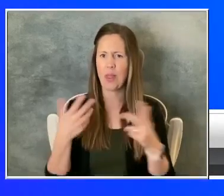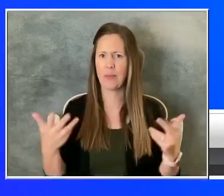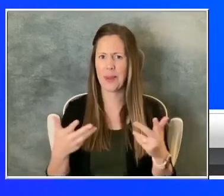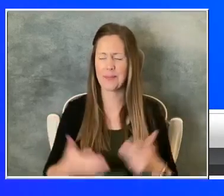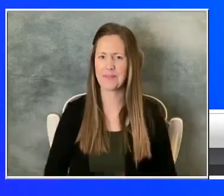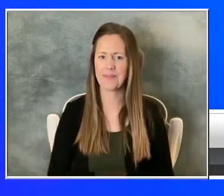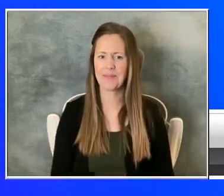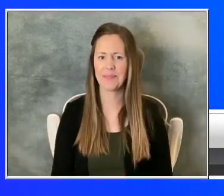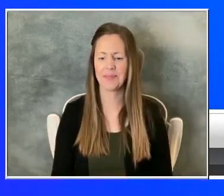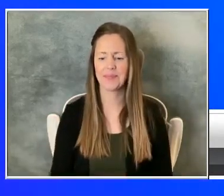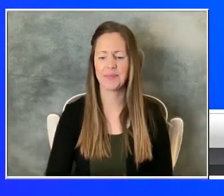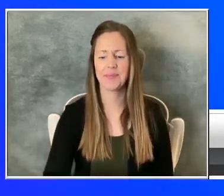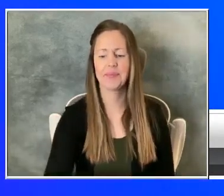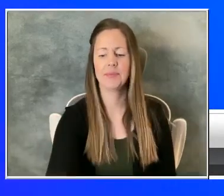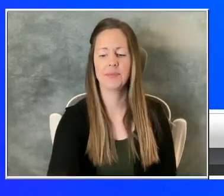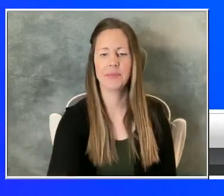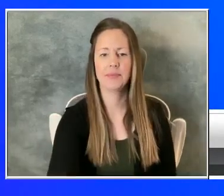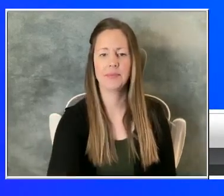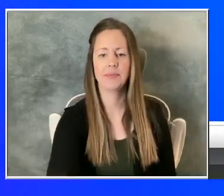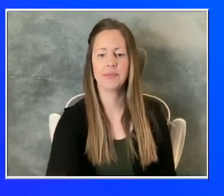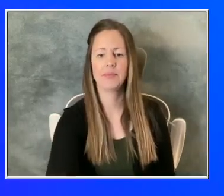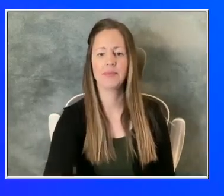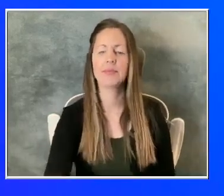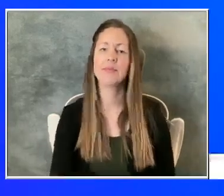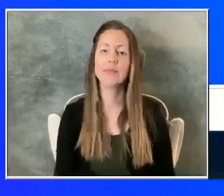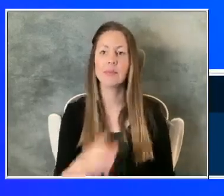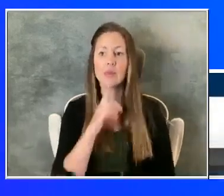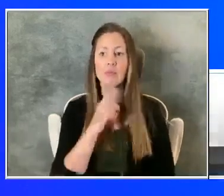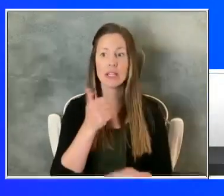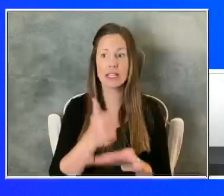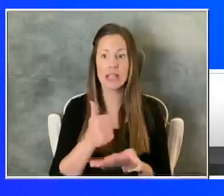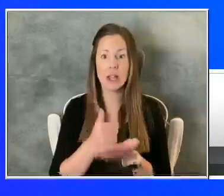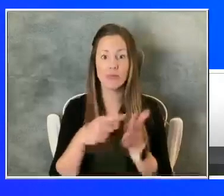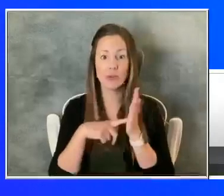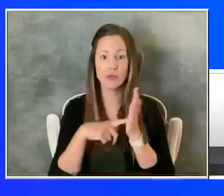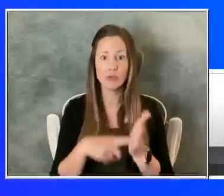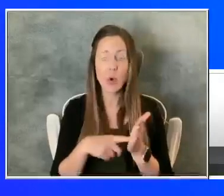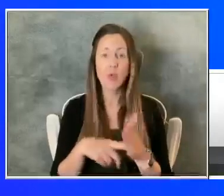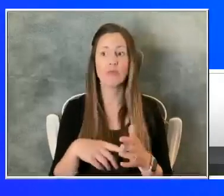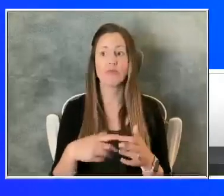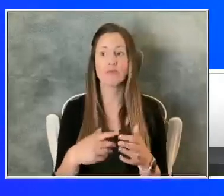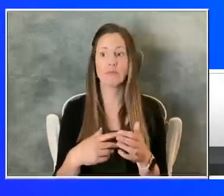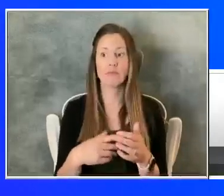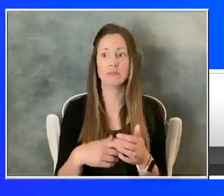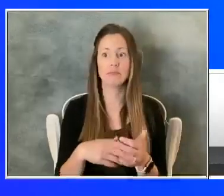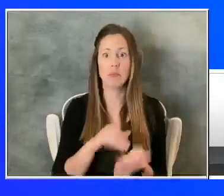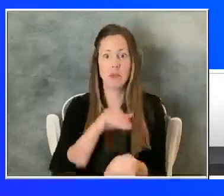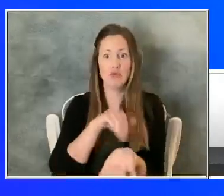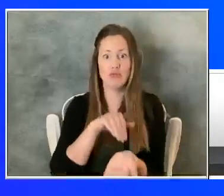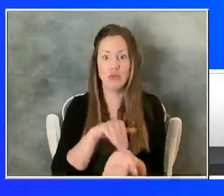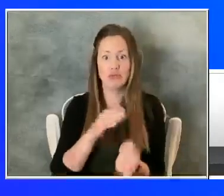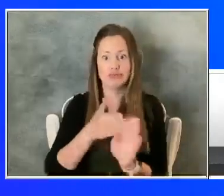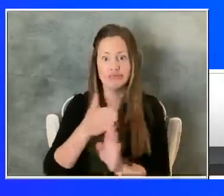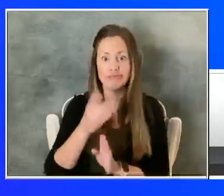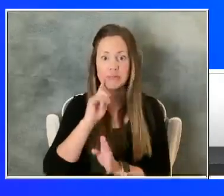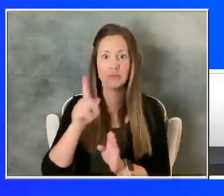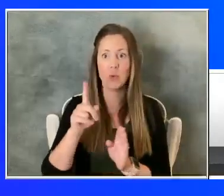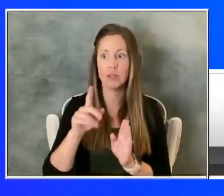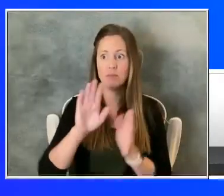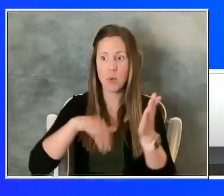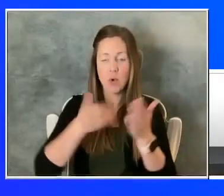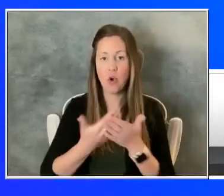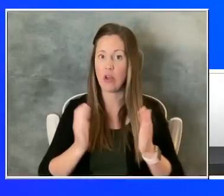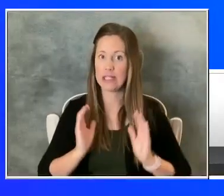is to help bring to reality precision medicine for all our citizens.